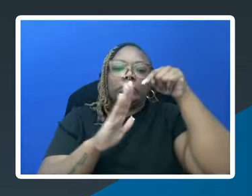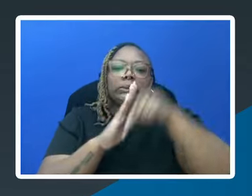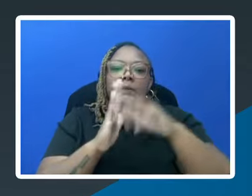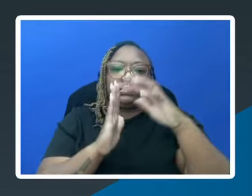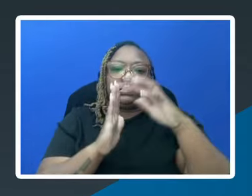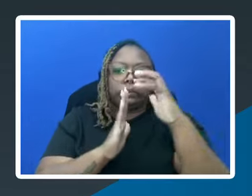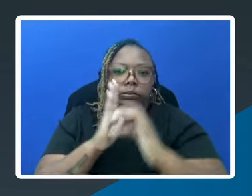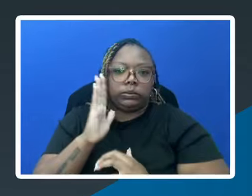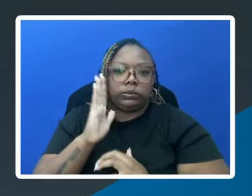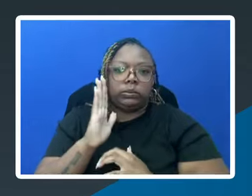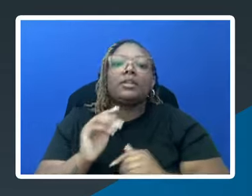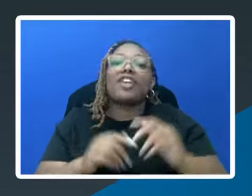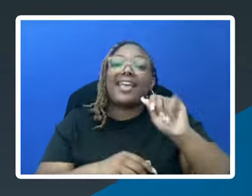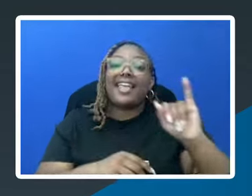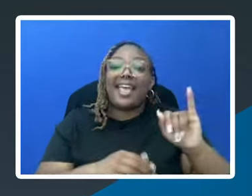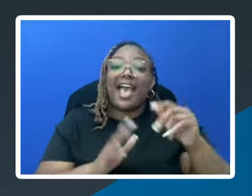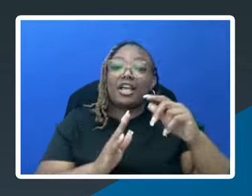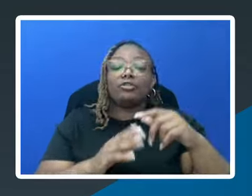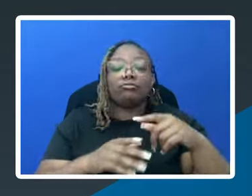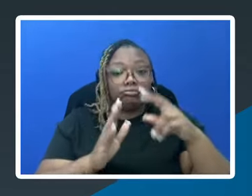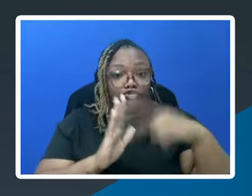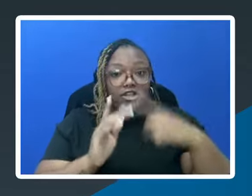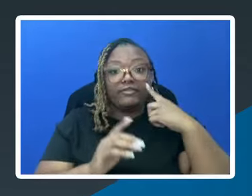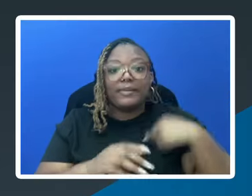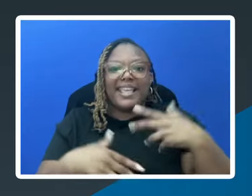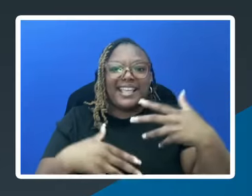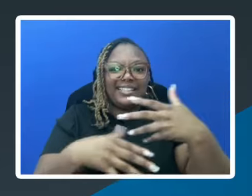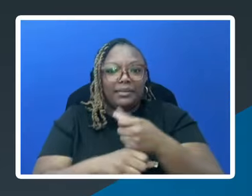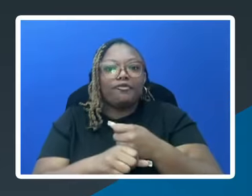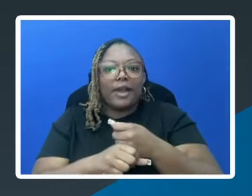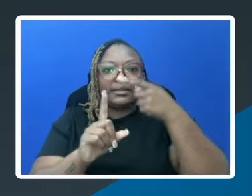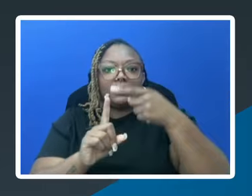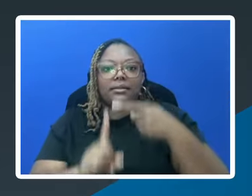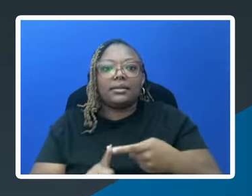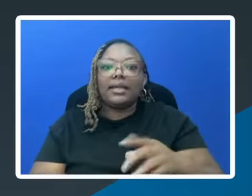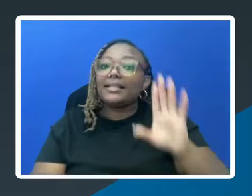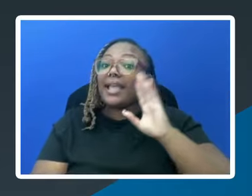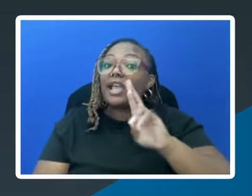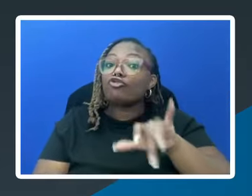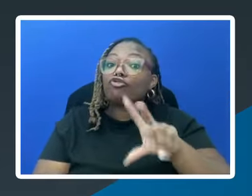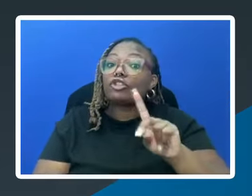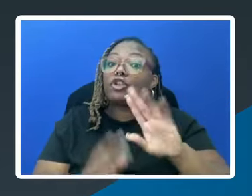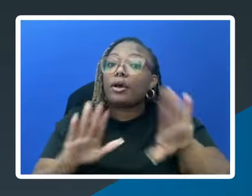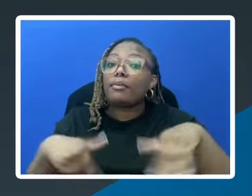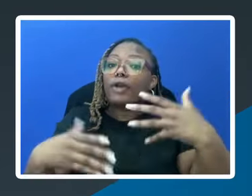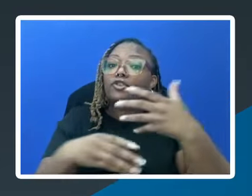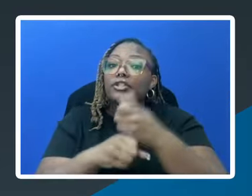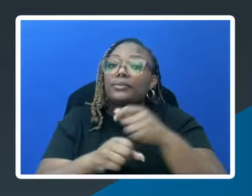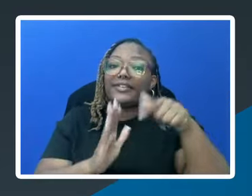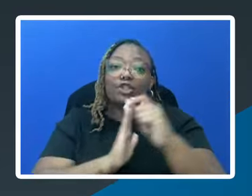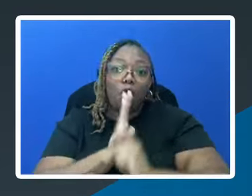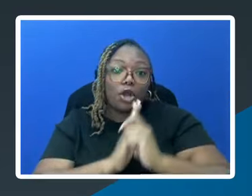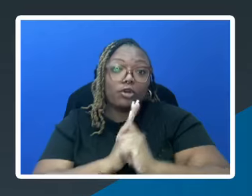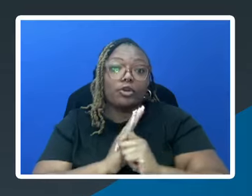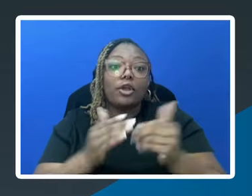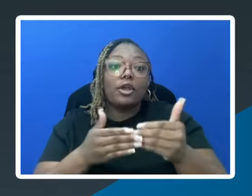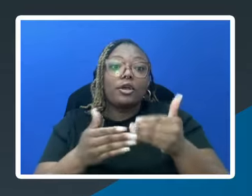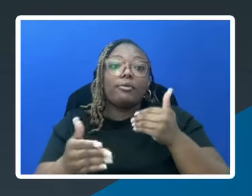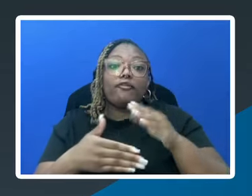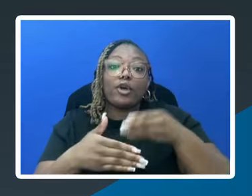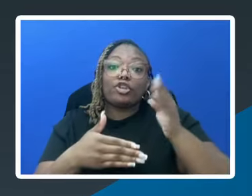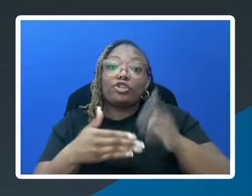I dropped it in and I said, summarize it for me and then tell me what it's. Hey, Richard, let me give you a quick summary of this article. Before the conclusion of the Seven Years'